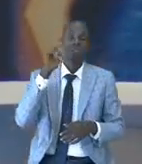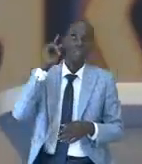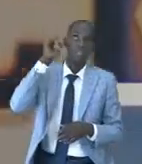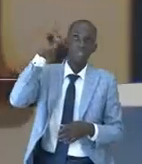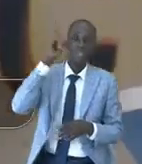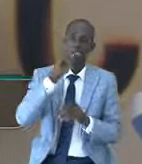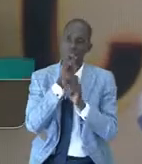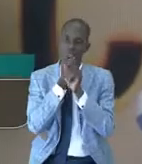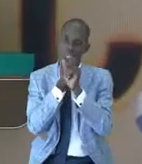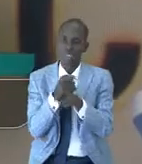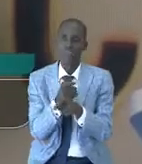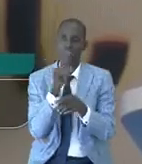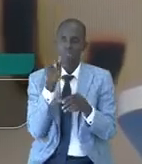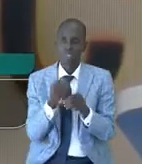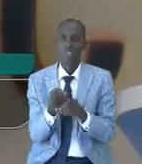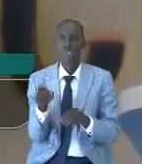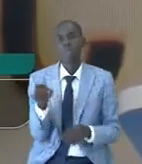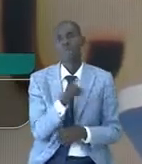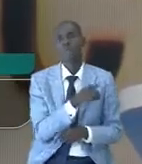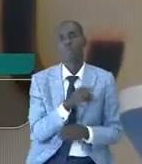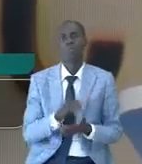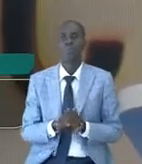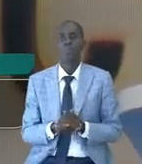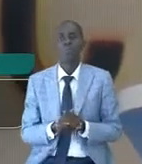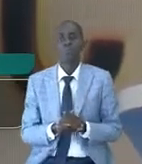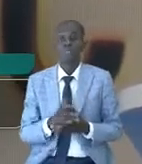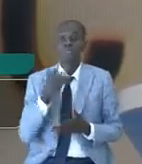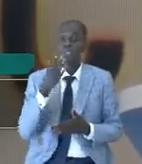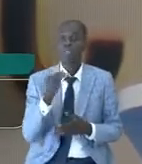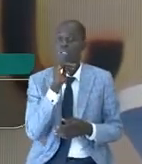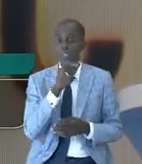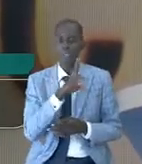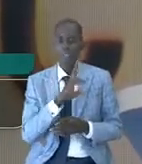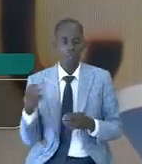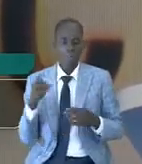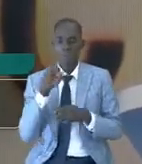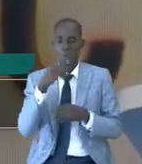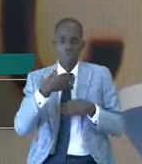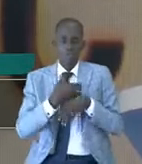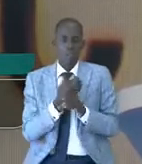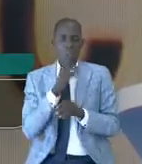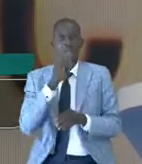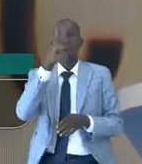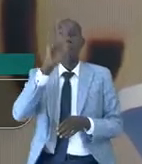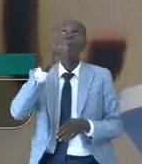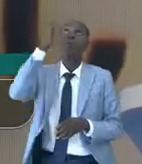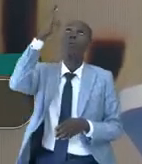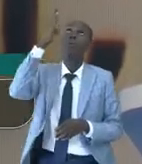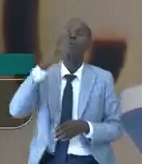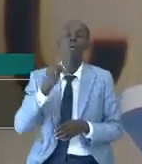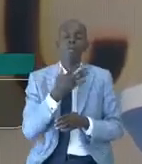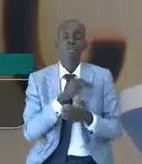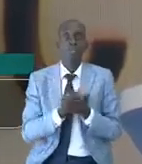The gift he has taught in you. There is no creation of God that God has not